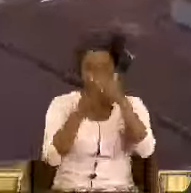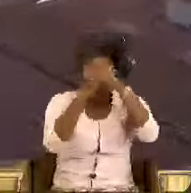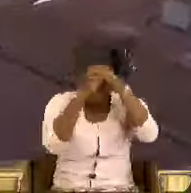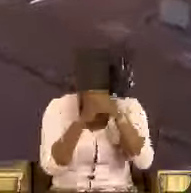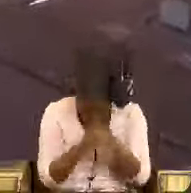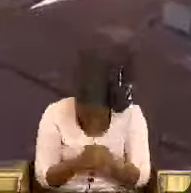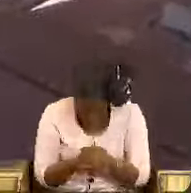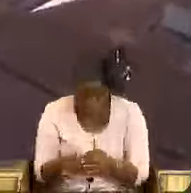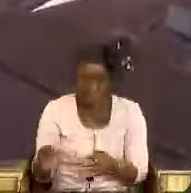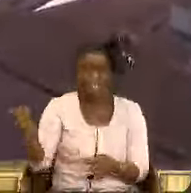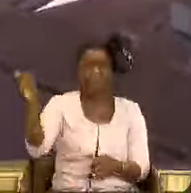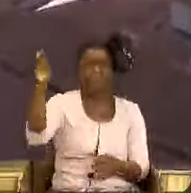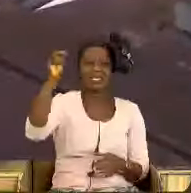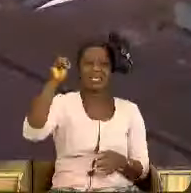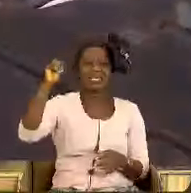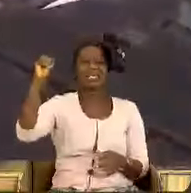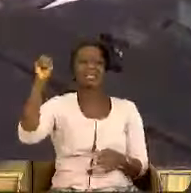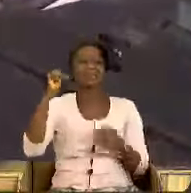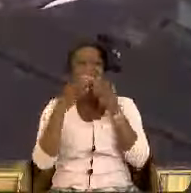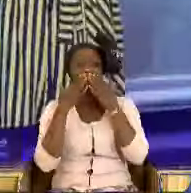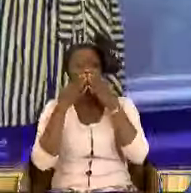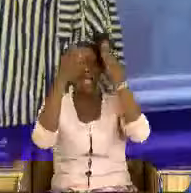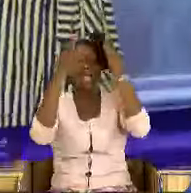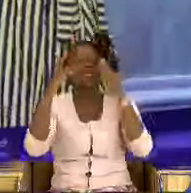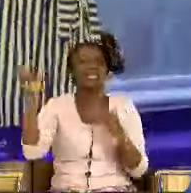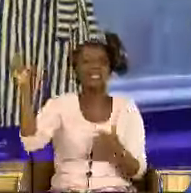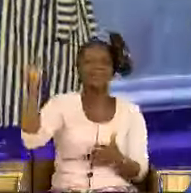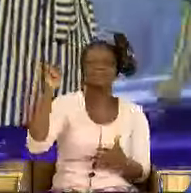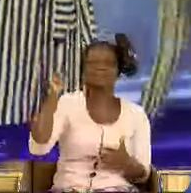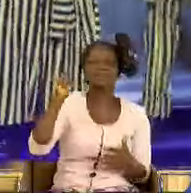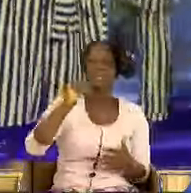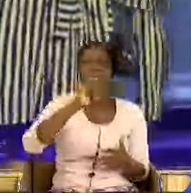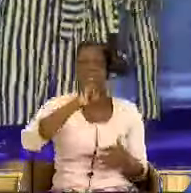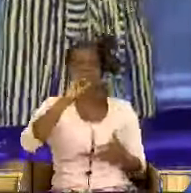own way Raise Your Voice he's